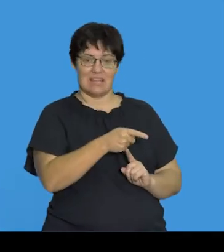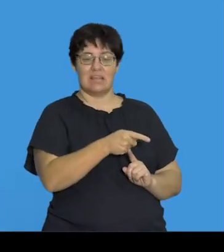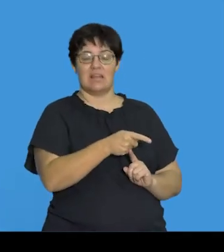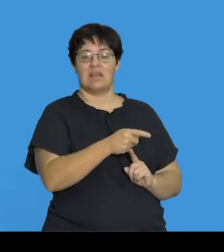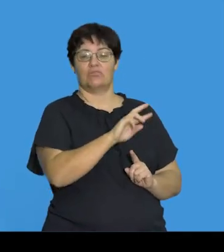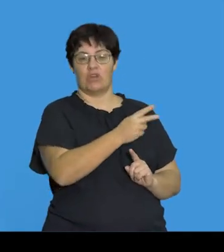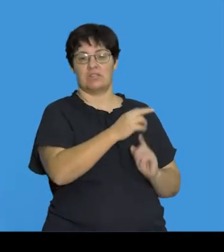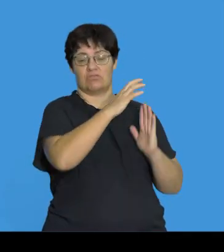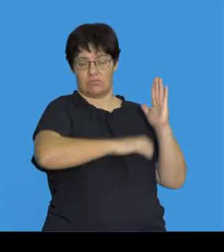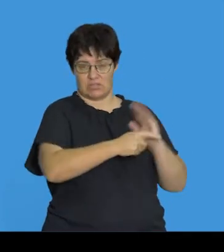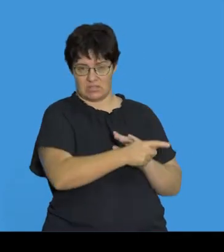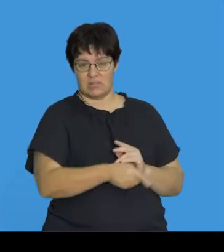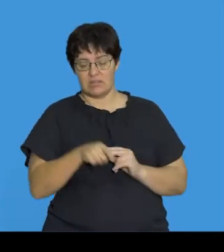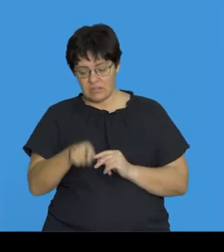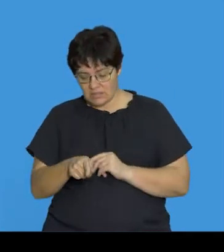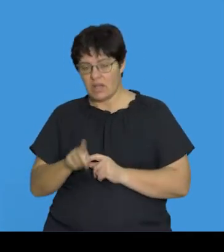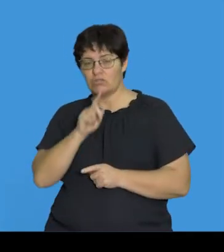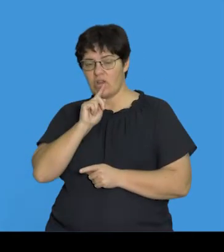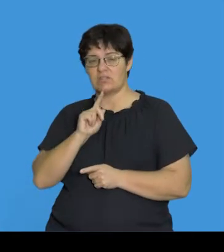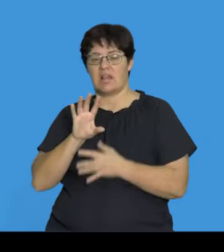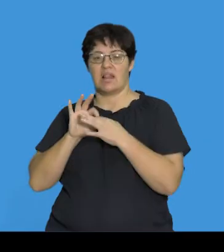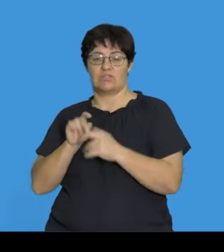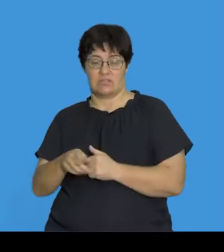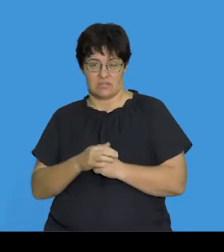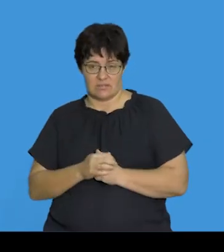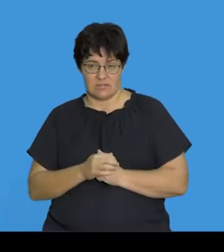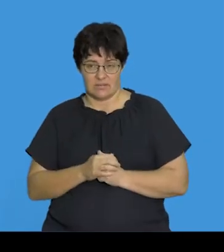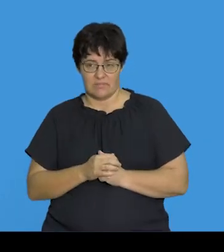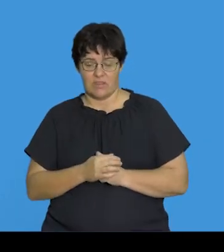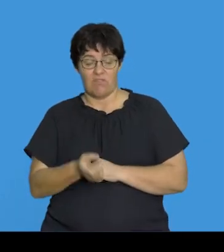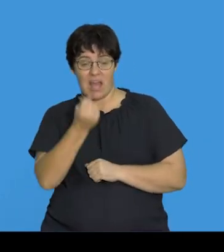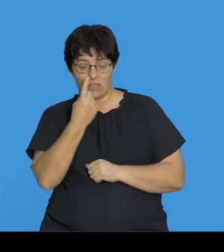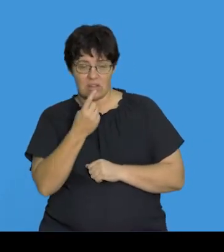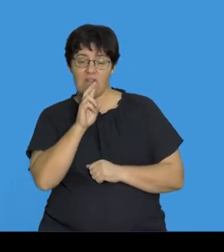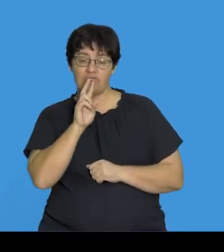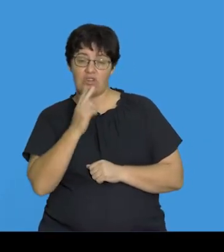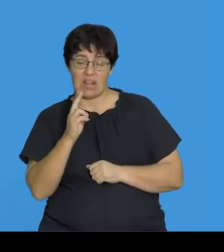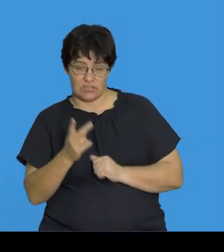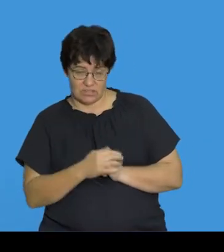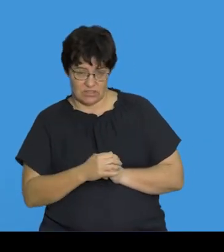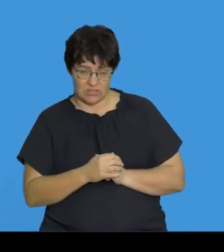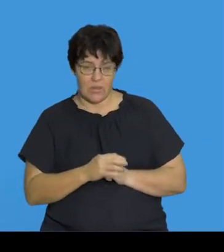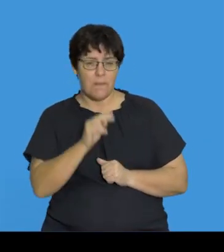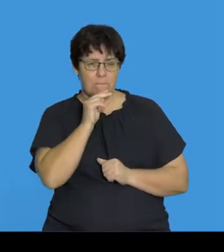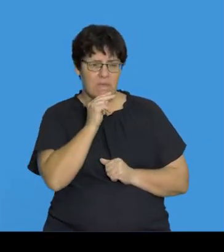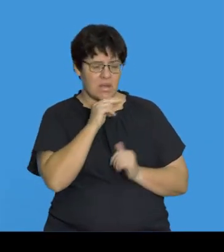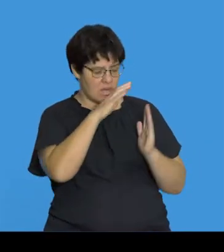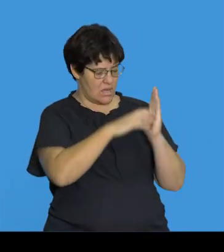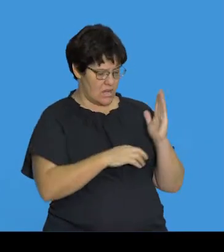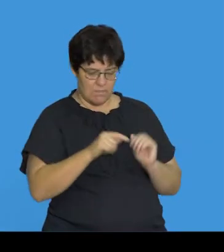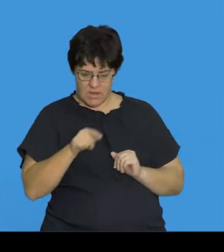the second step is called translation. If we were to understand the word translate